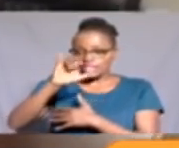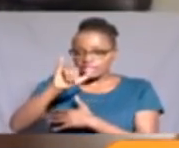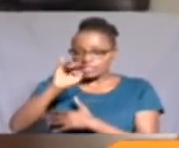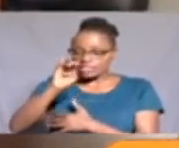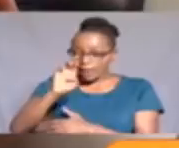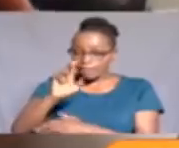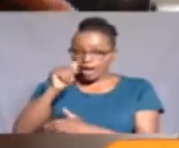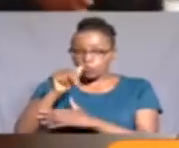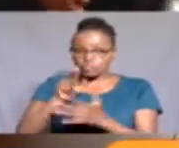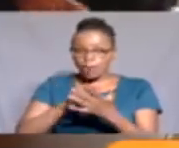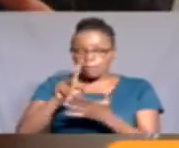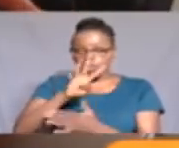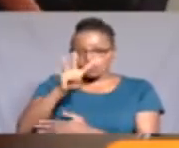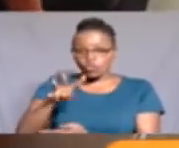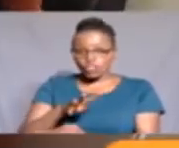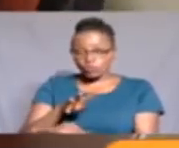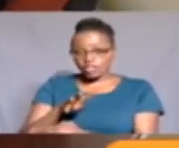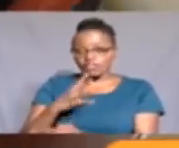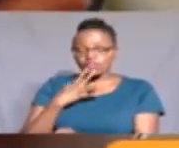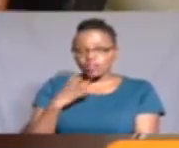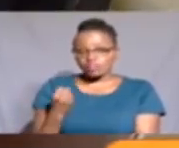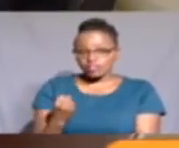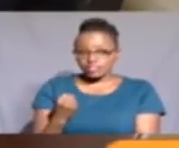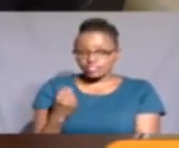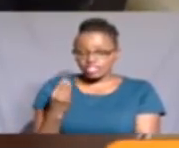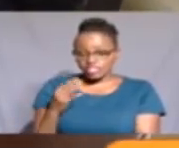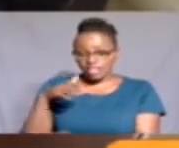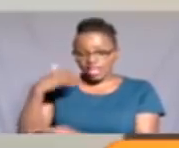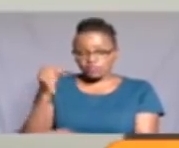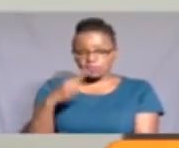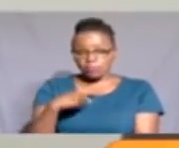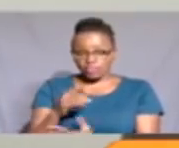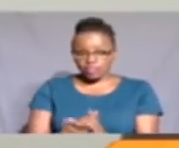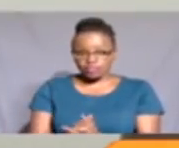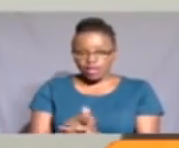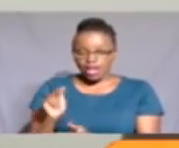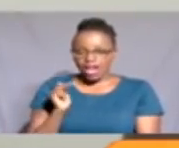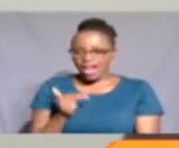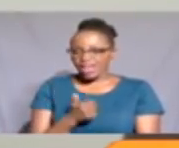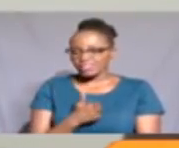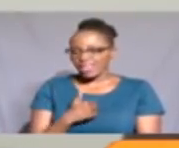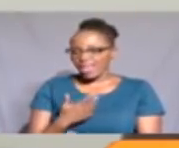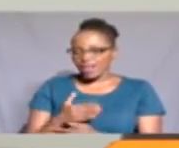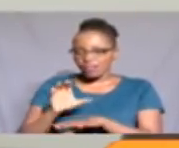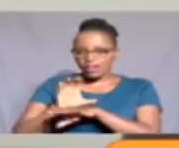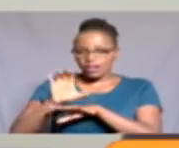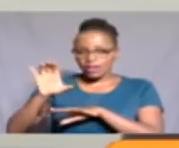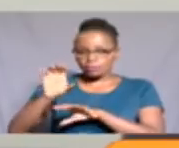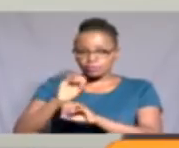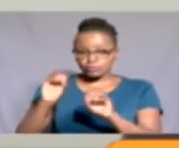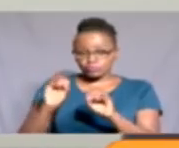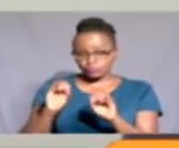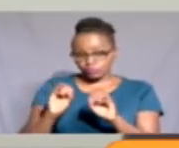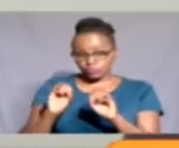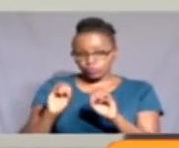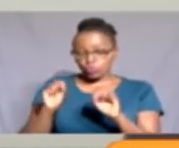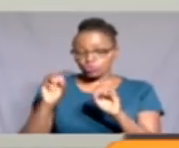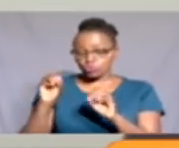for which he was paying 4,500 shillings monthly. We did not have capital. So